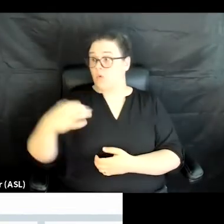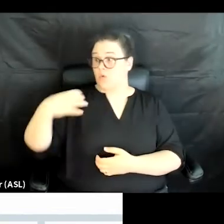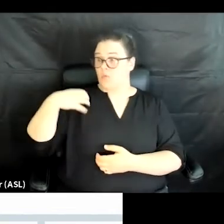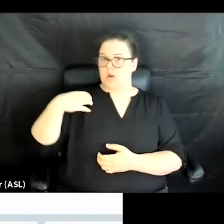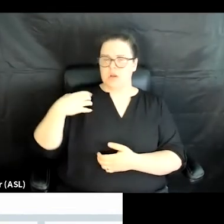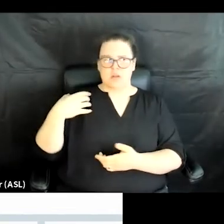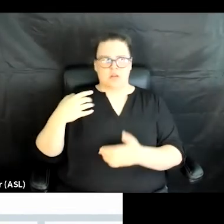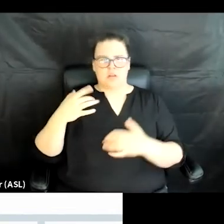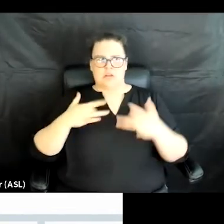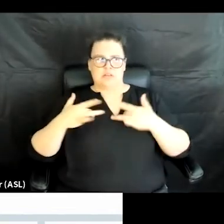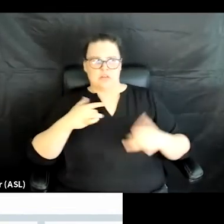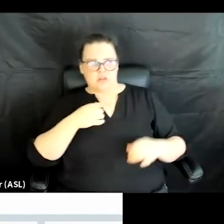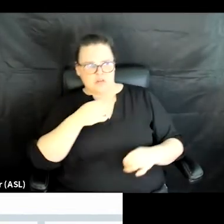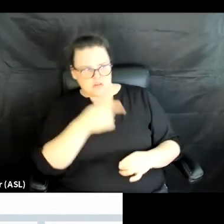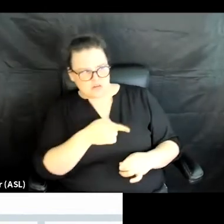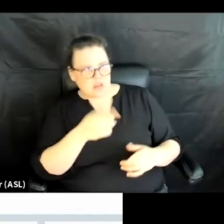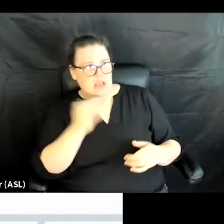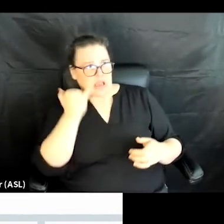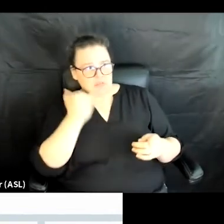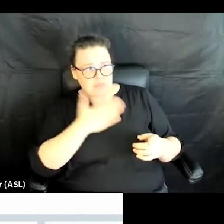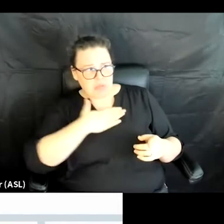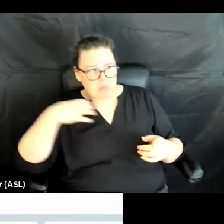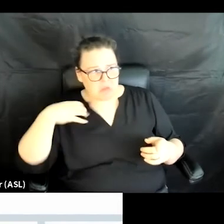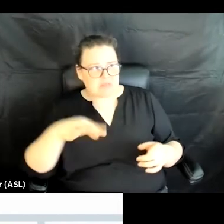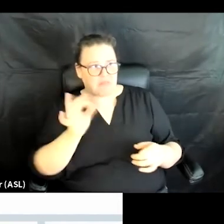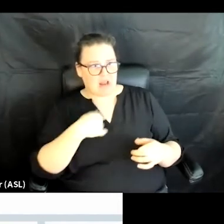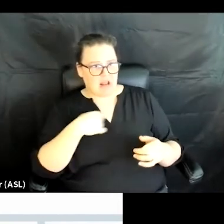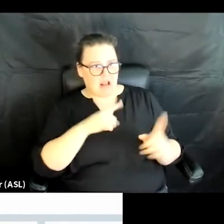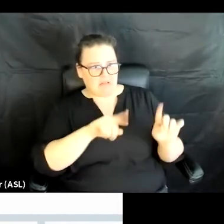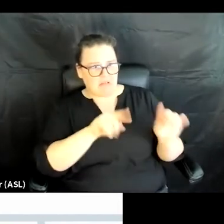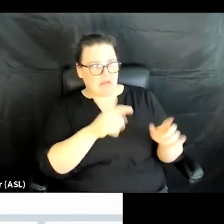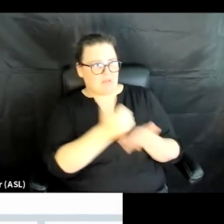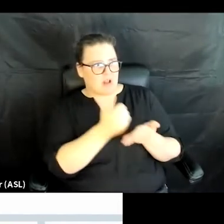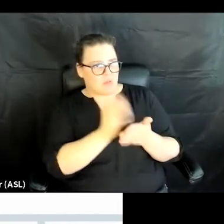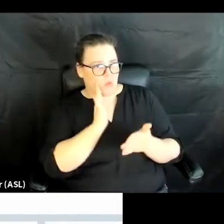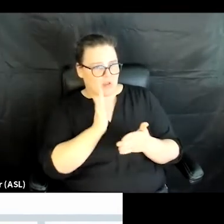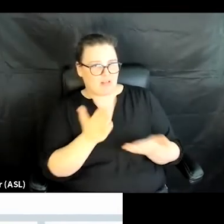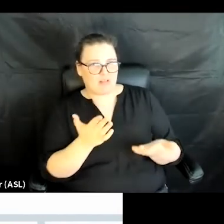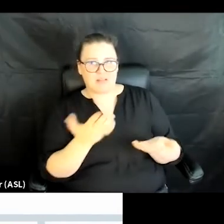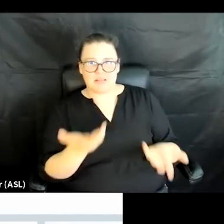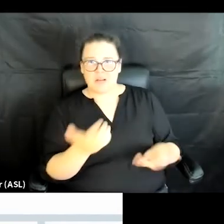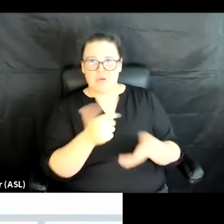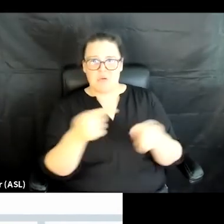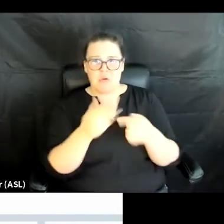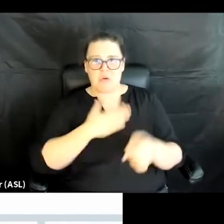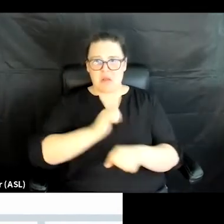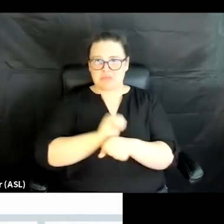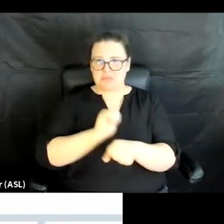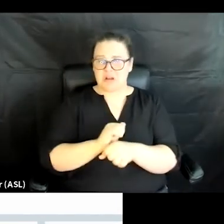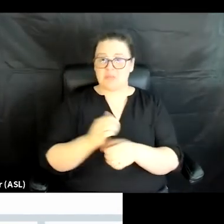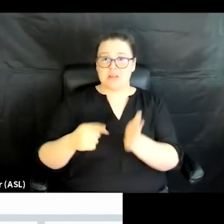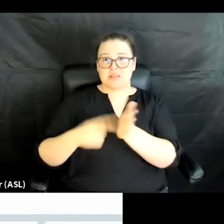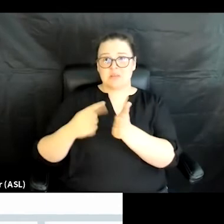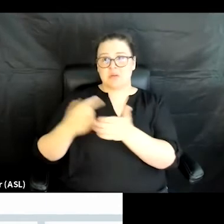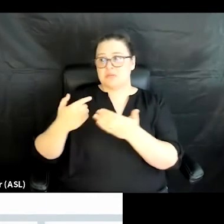I'm working and my employer finds out that I'm seeking help, is that going to jeopardize my job? Sometimes people have certain jobs and they don't have the